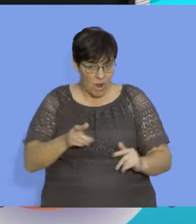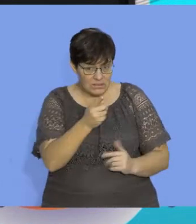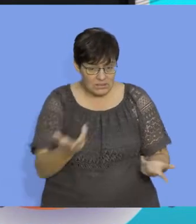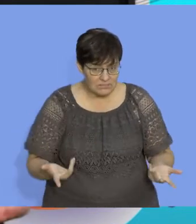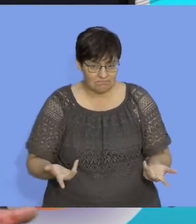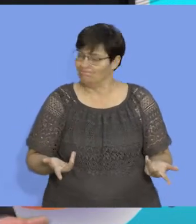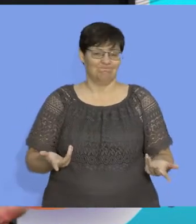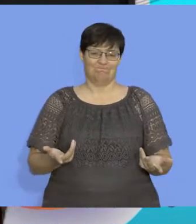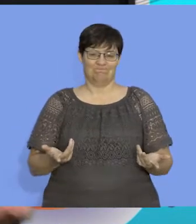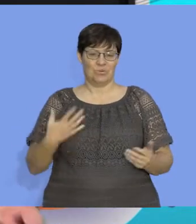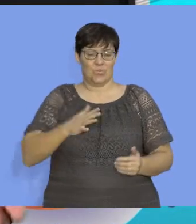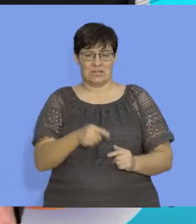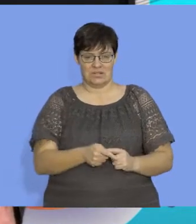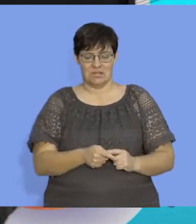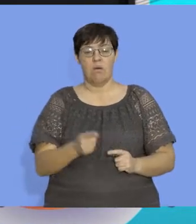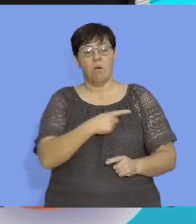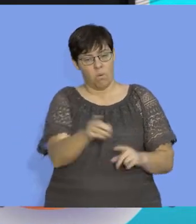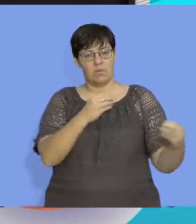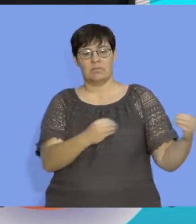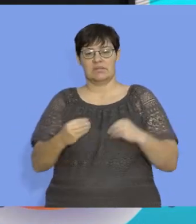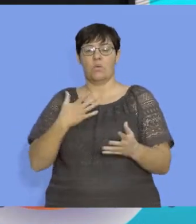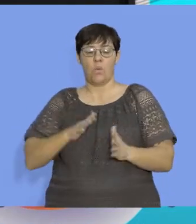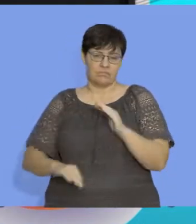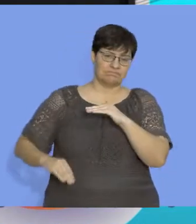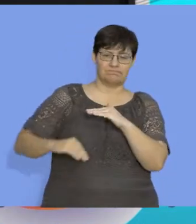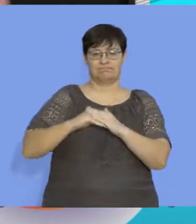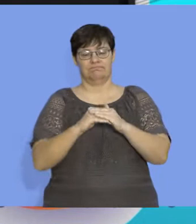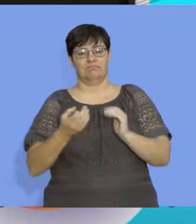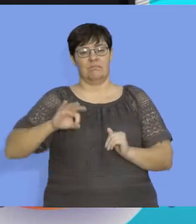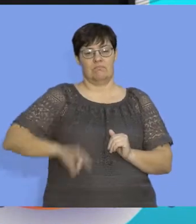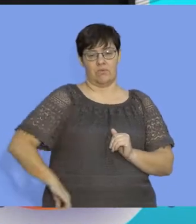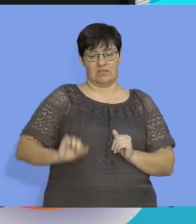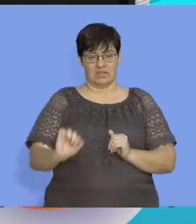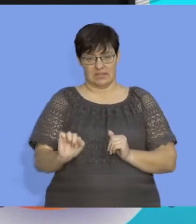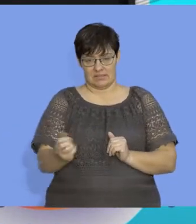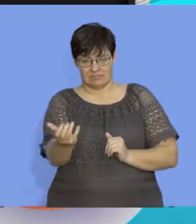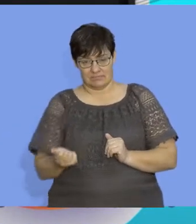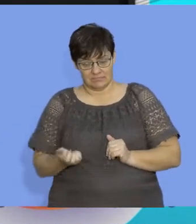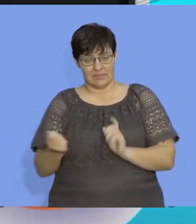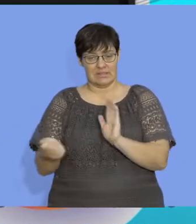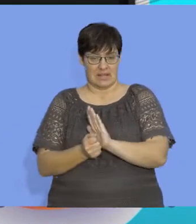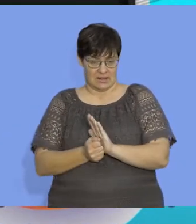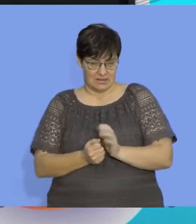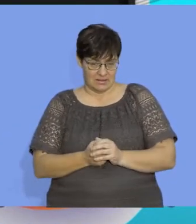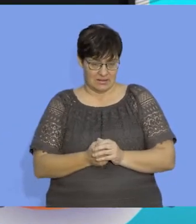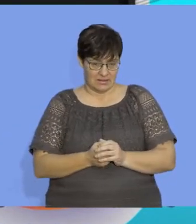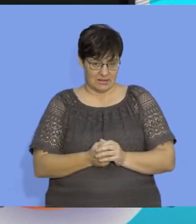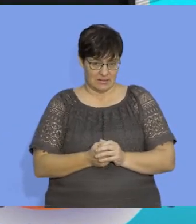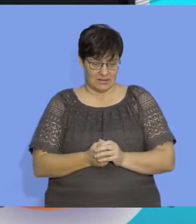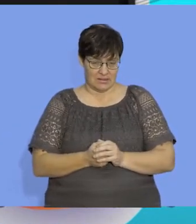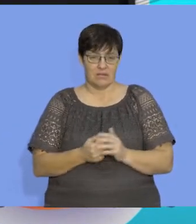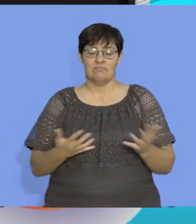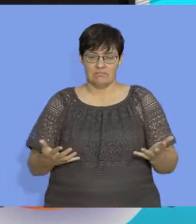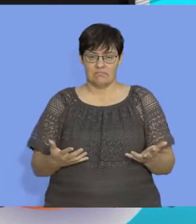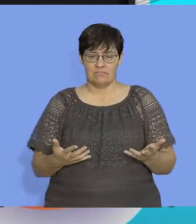that? Certainly not. Every business tries to maximize its sales and in such a way